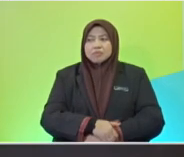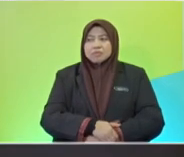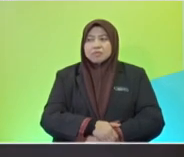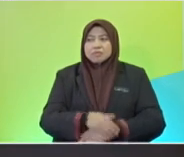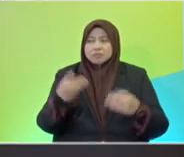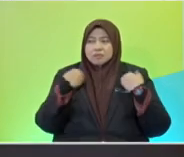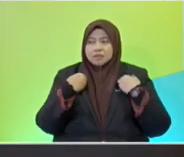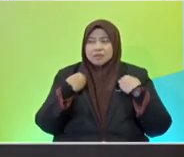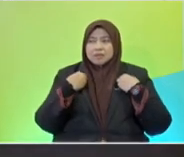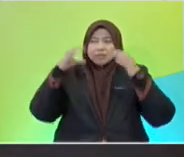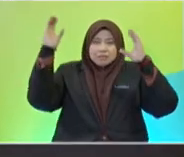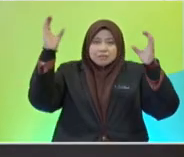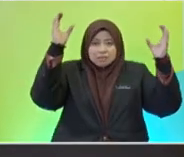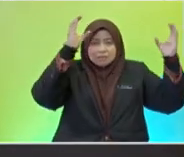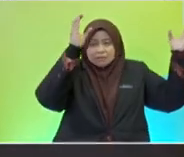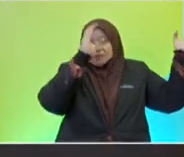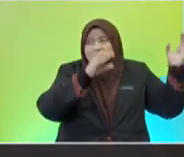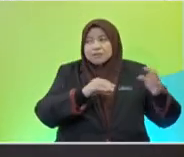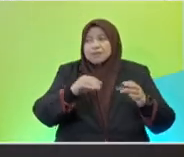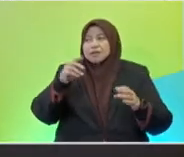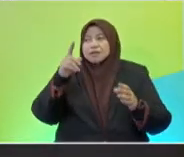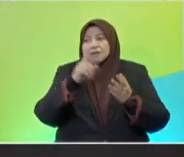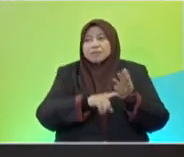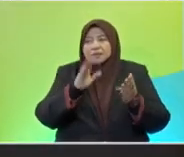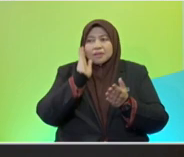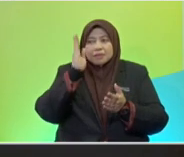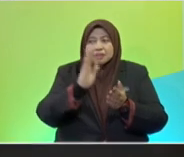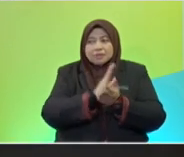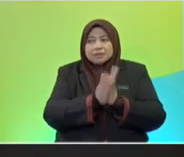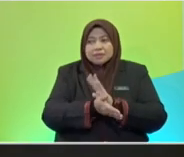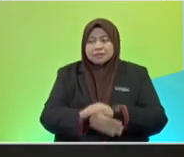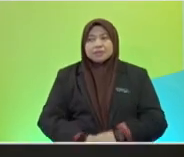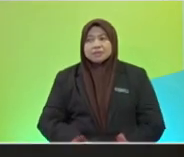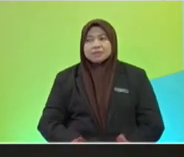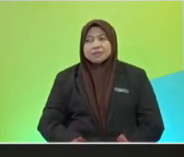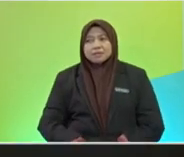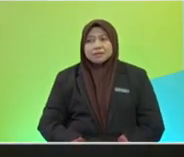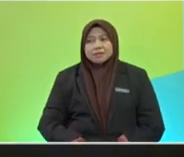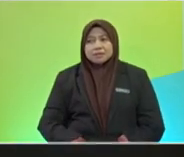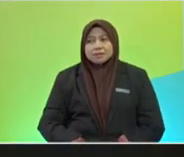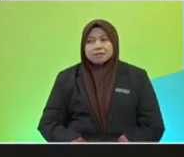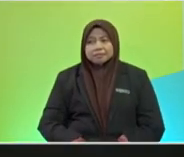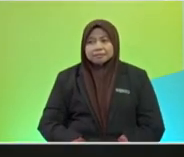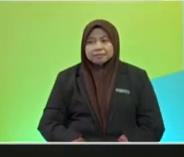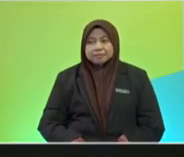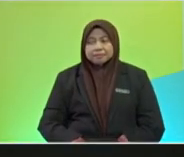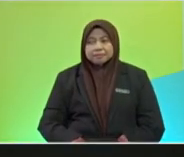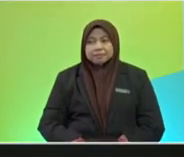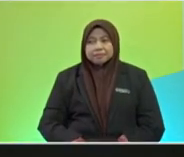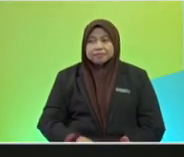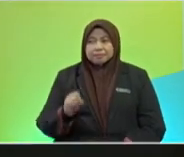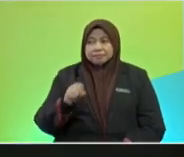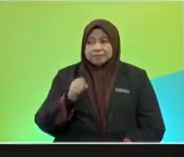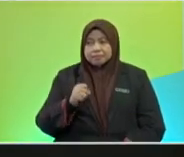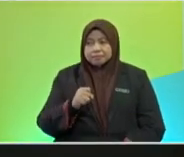cloud, we'll see what's going to happen. Oh. Okay, put it behind a bit. Closer. Or maybe I should elevate